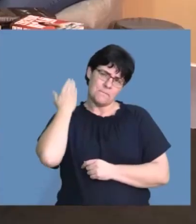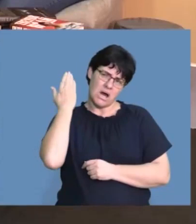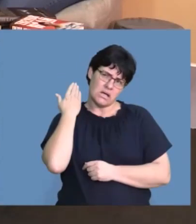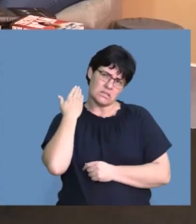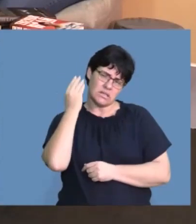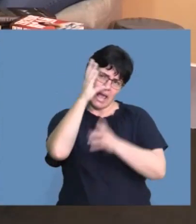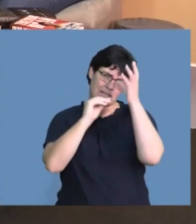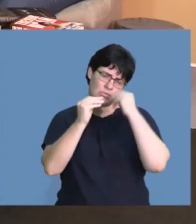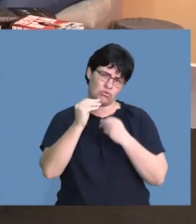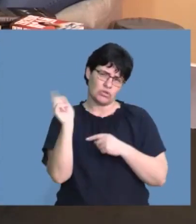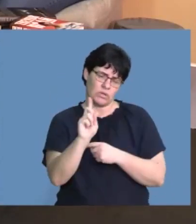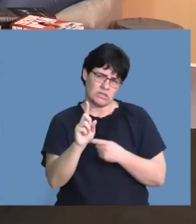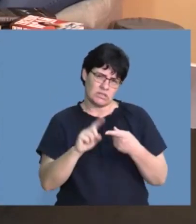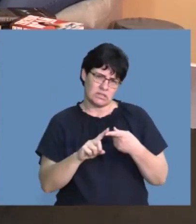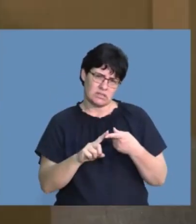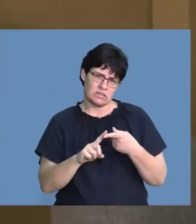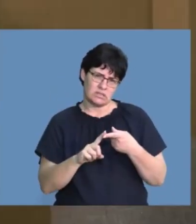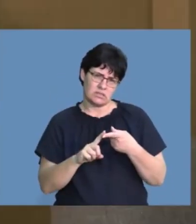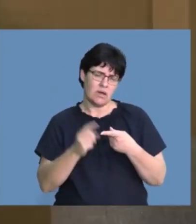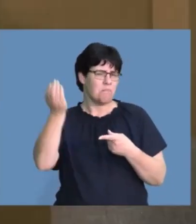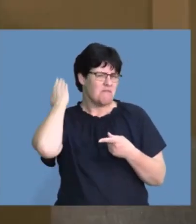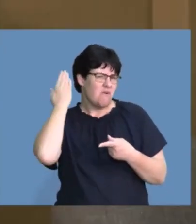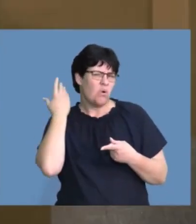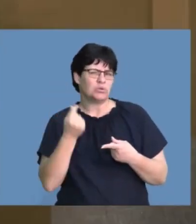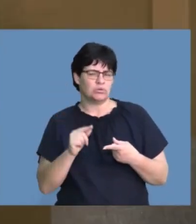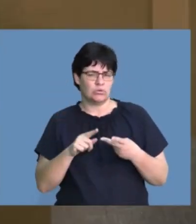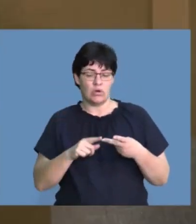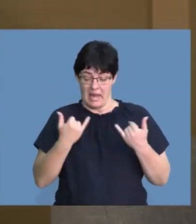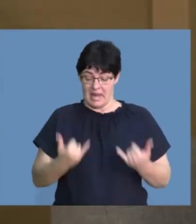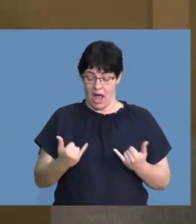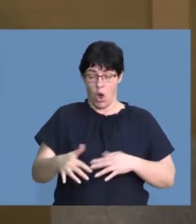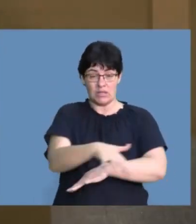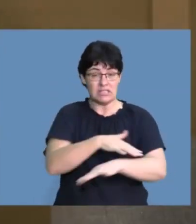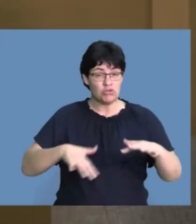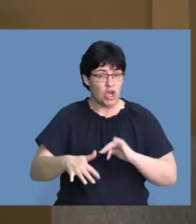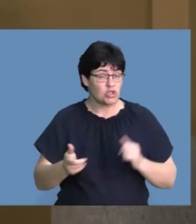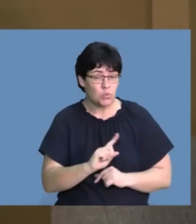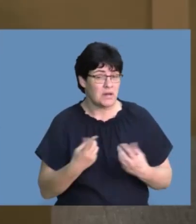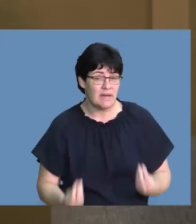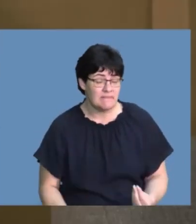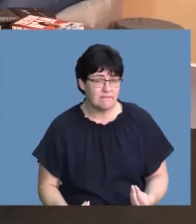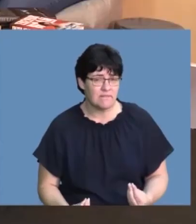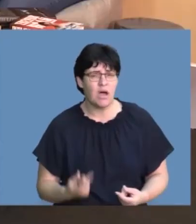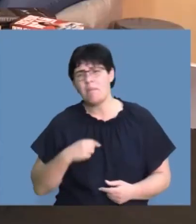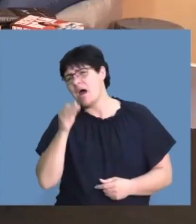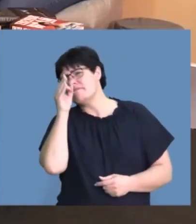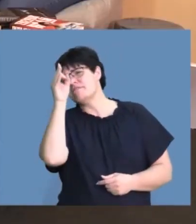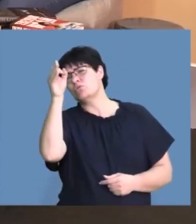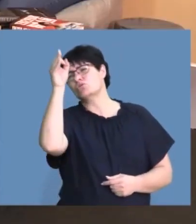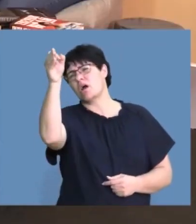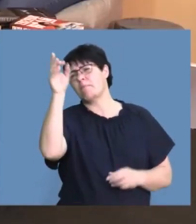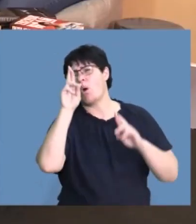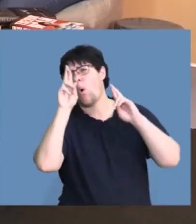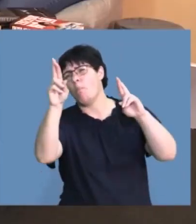past experience. Thinking about what I've done in the past. What's my current circumstances? Current. And what are my